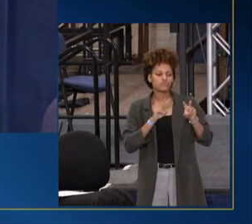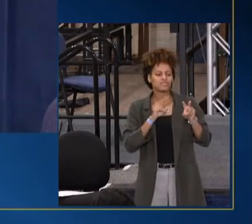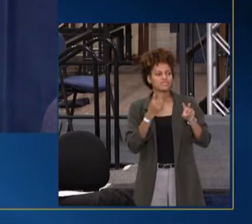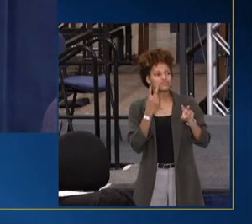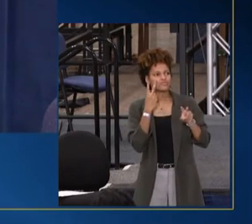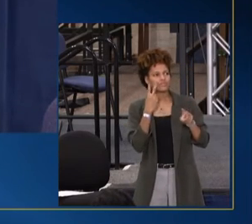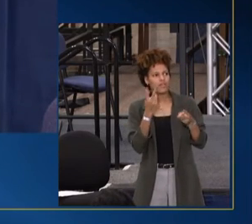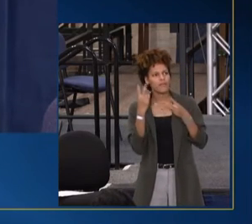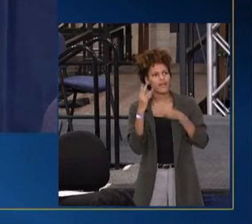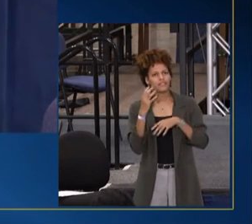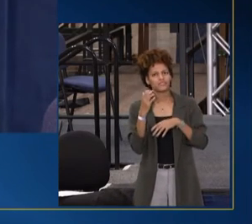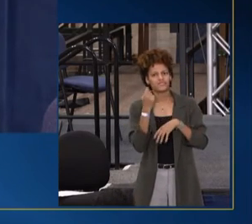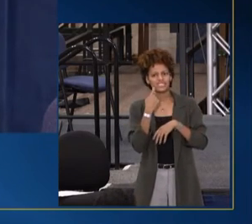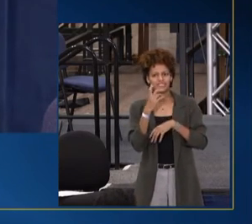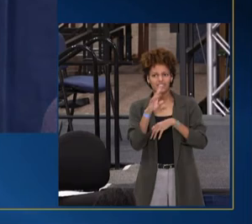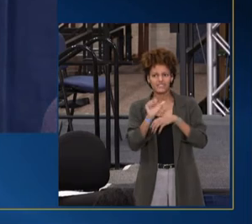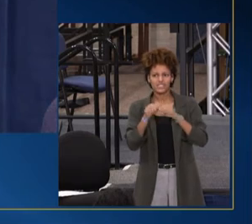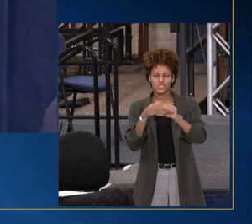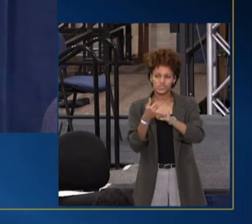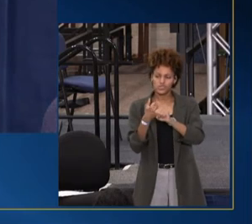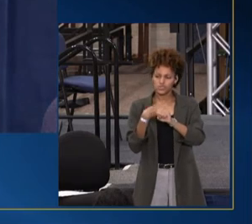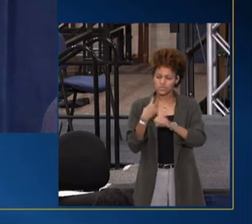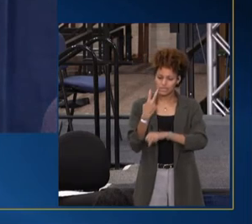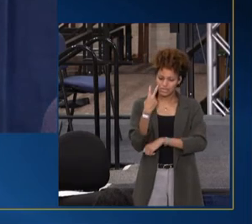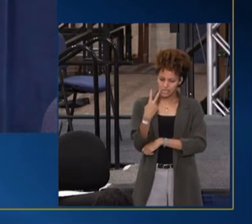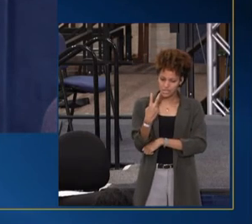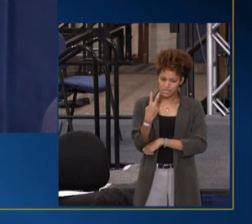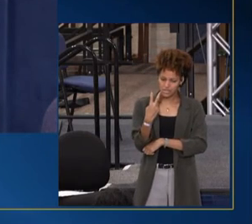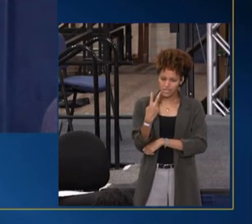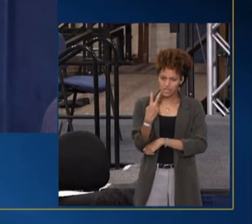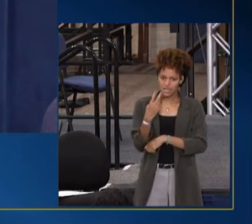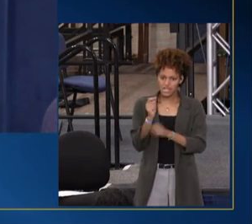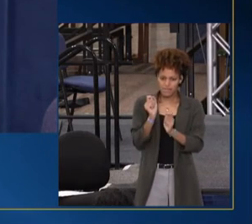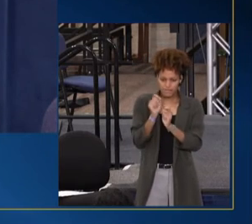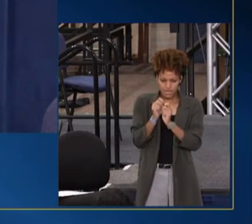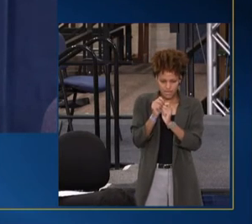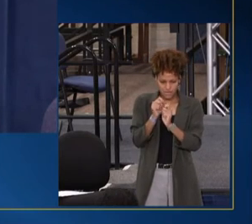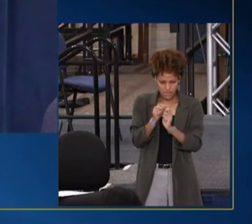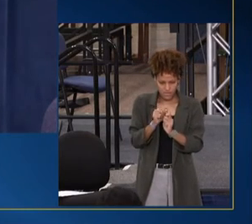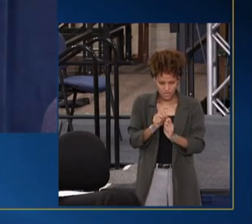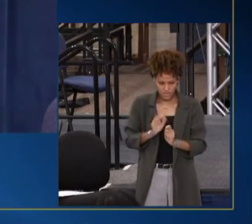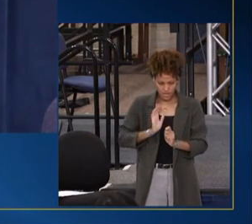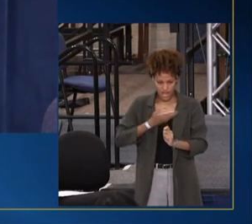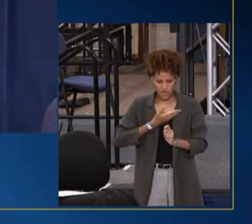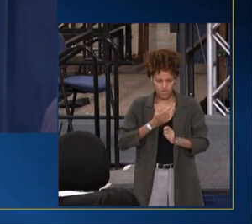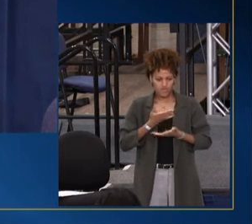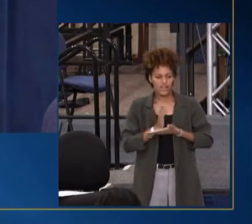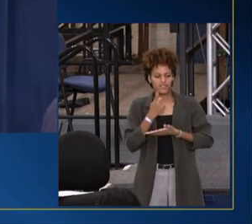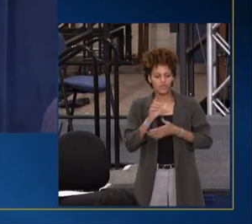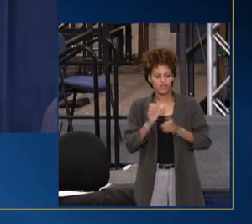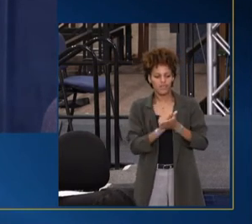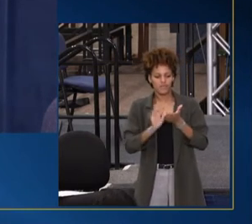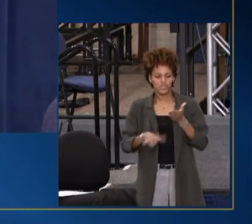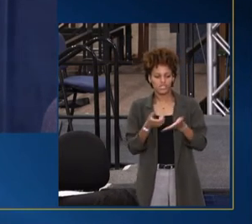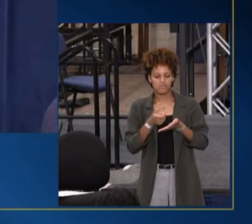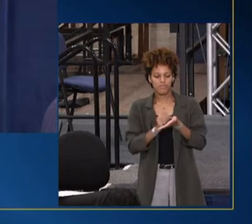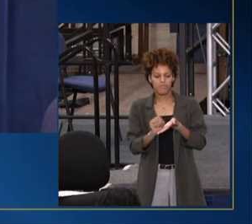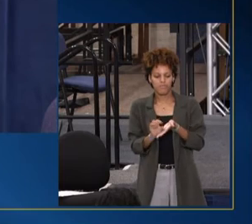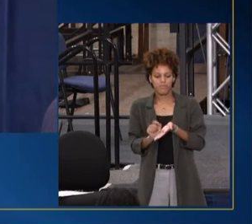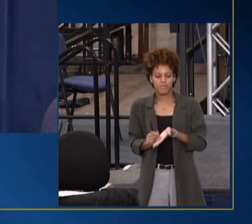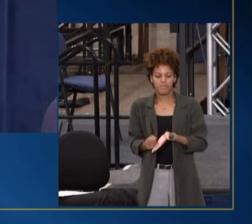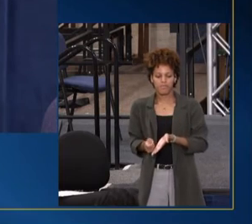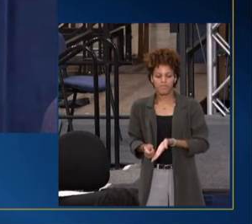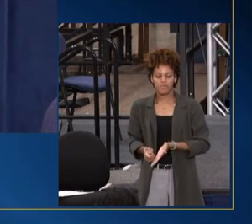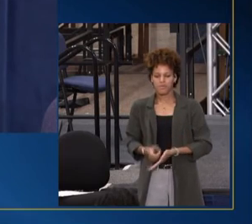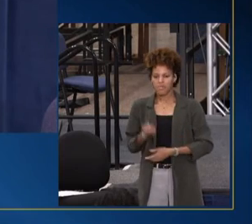years that there were that we saw them chipping away at our rights to abortion and what that would look like for